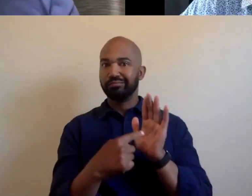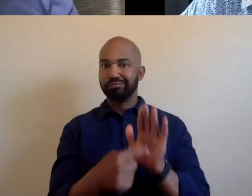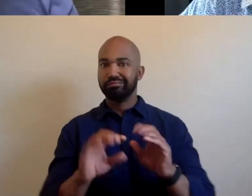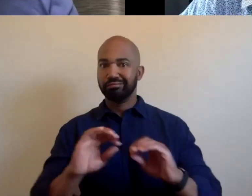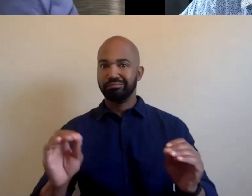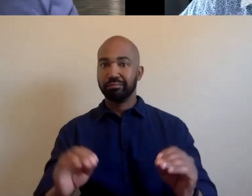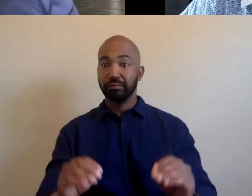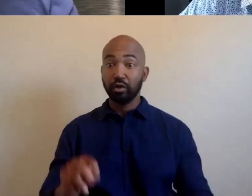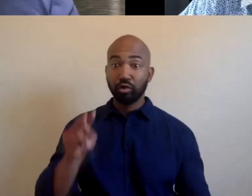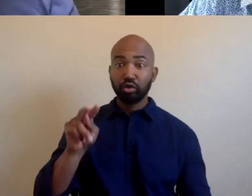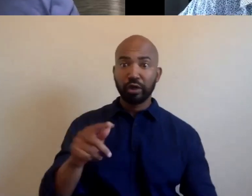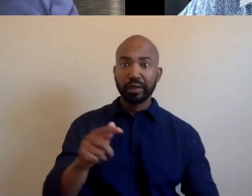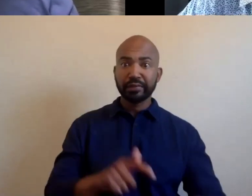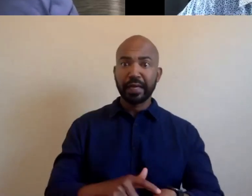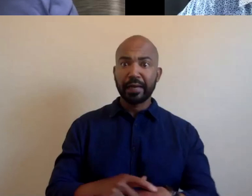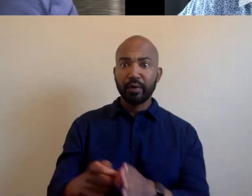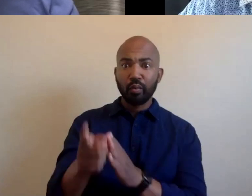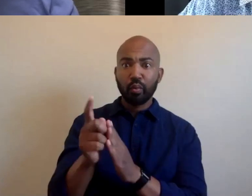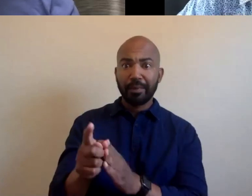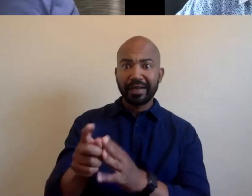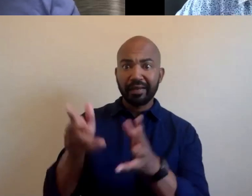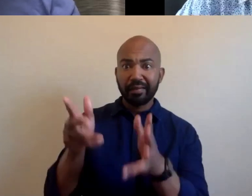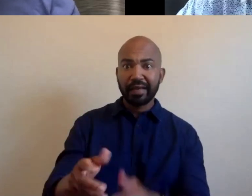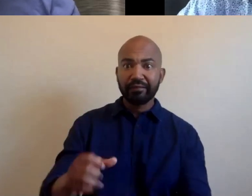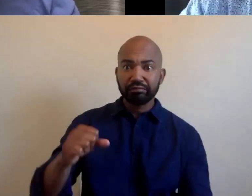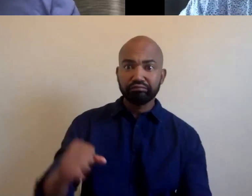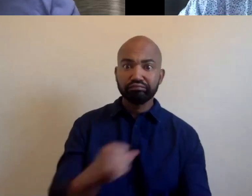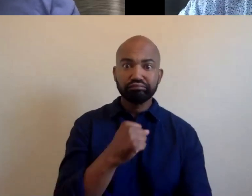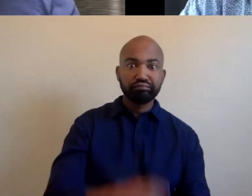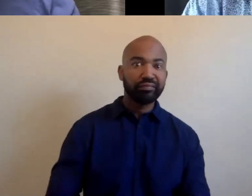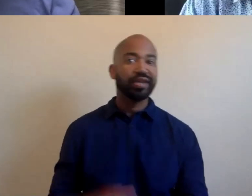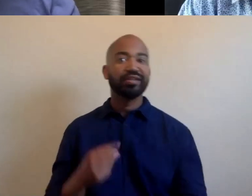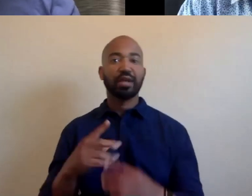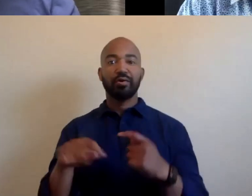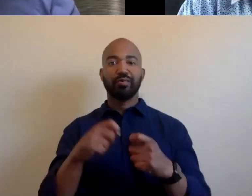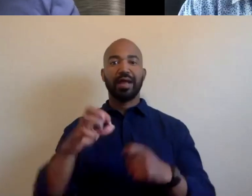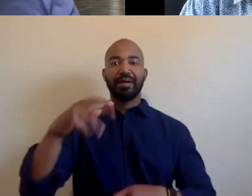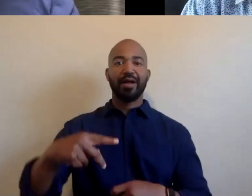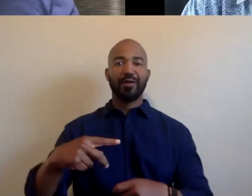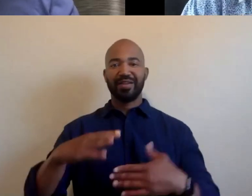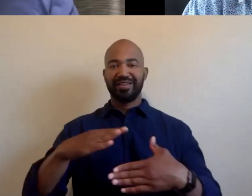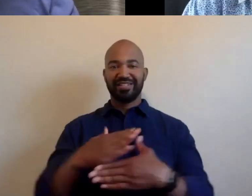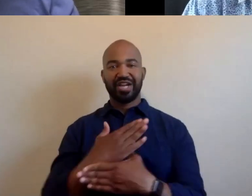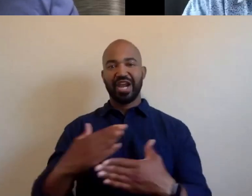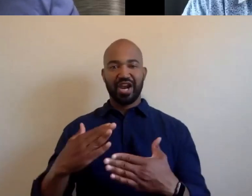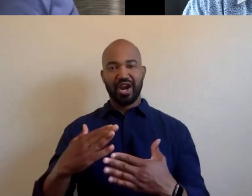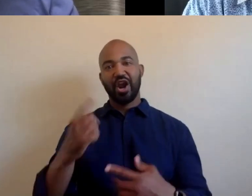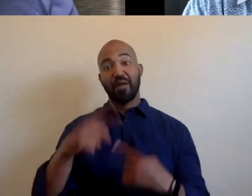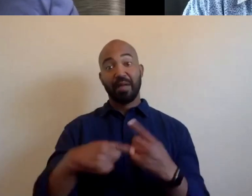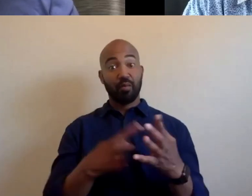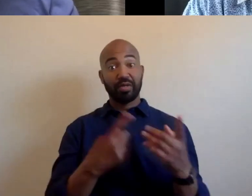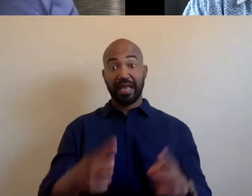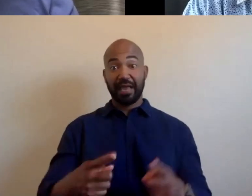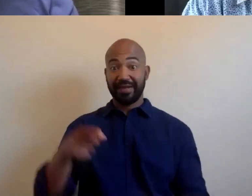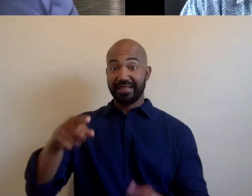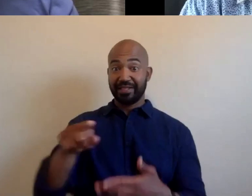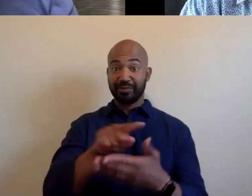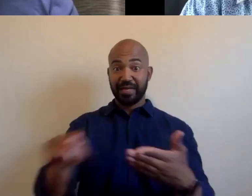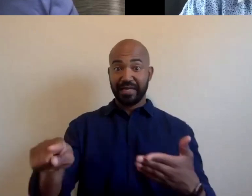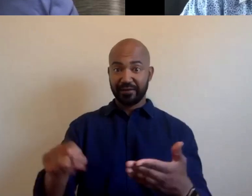of our time. We've got like 1 minute left. So I would love to try to wrap us up, share with folks a little bit about what's coming up this week, which is